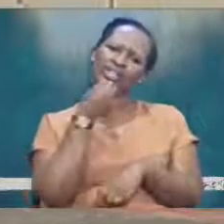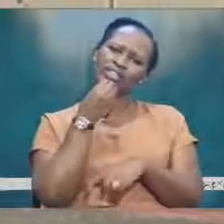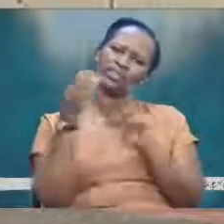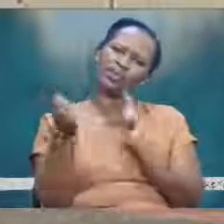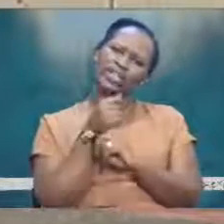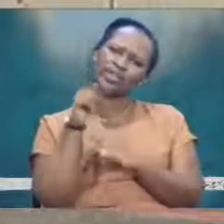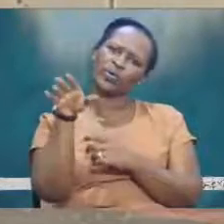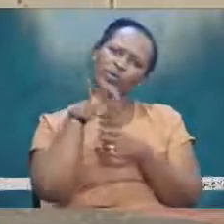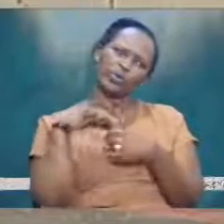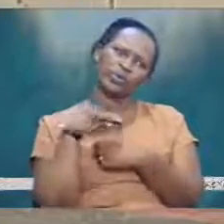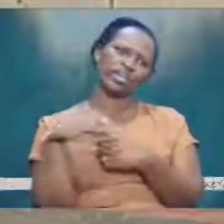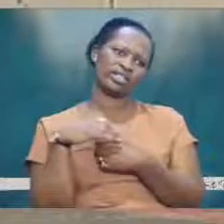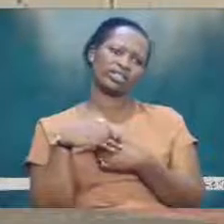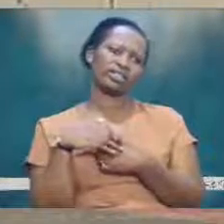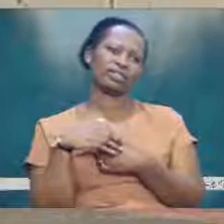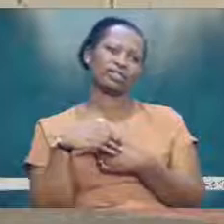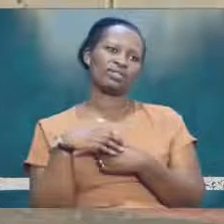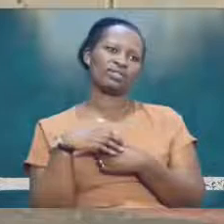them?